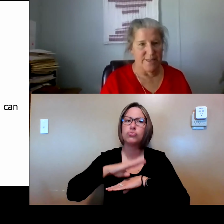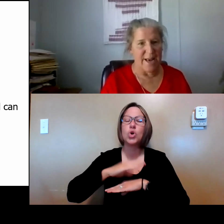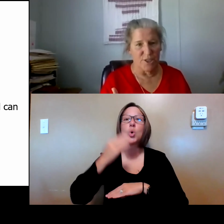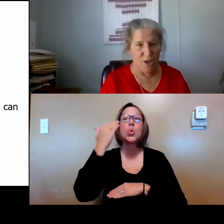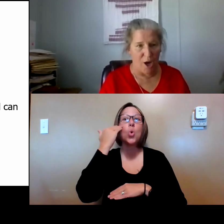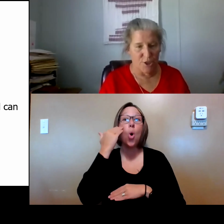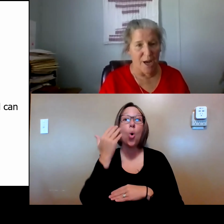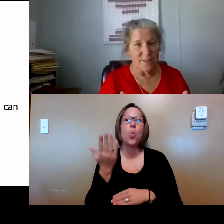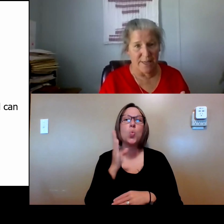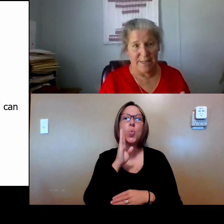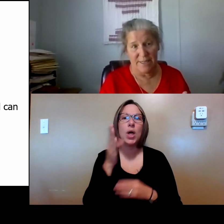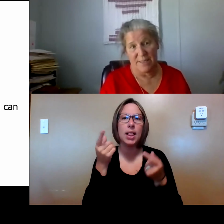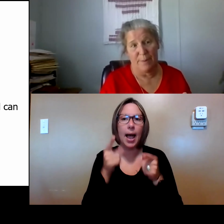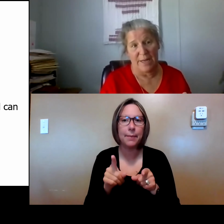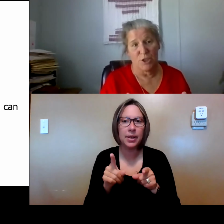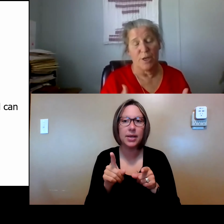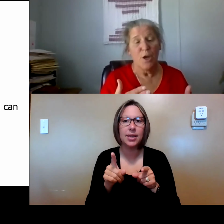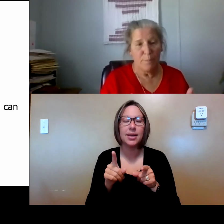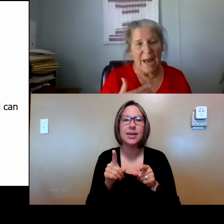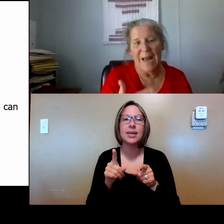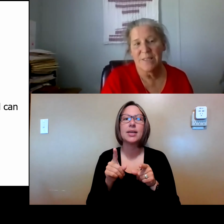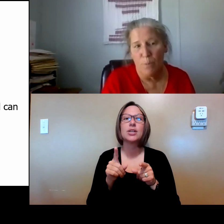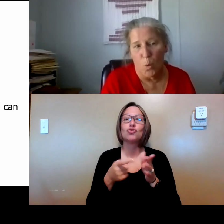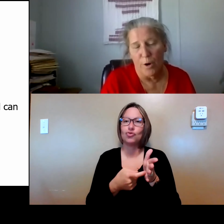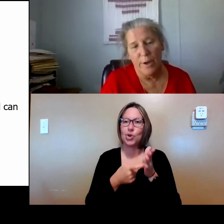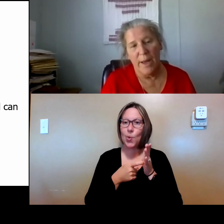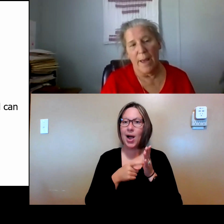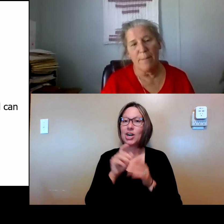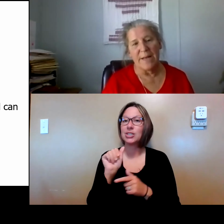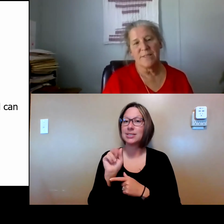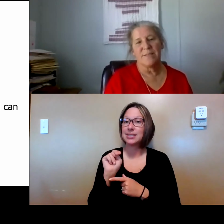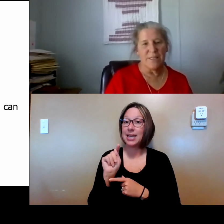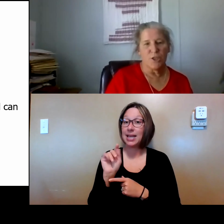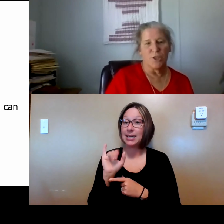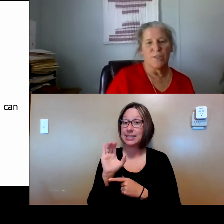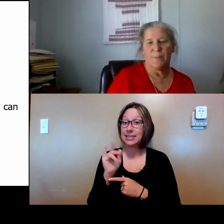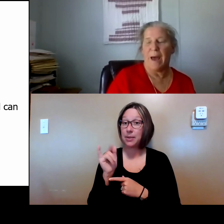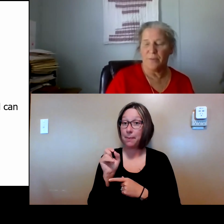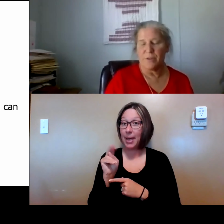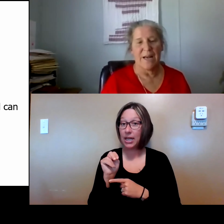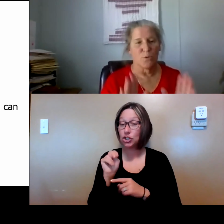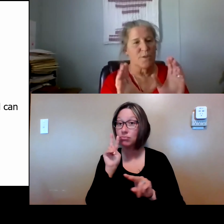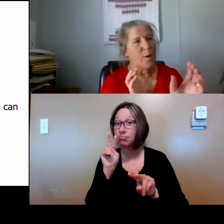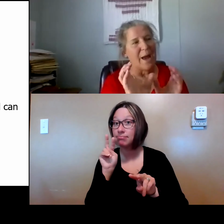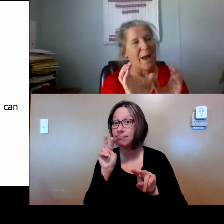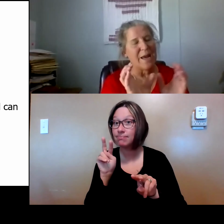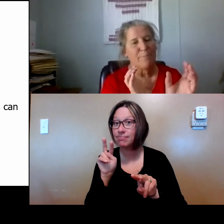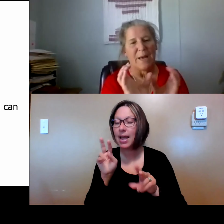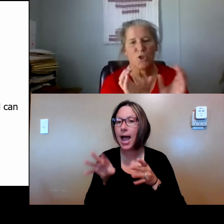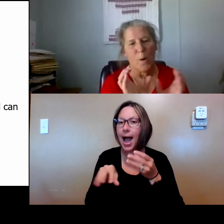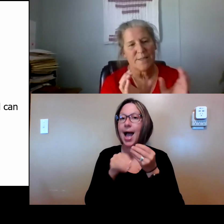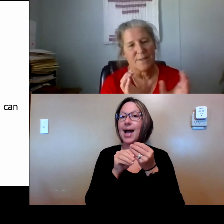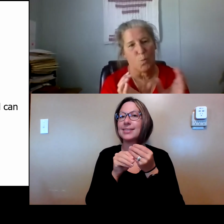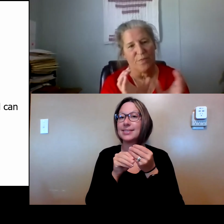So it takes not just the anticipation, but adds more and makes decisions about their schedule. So we may